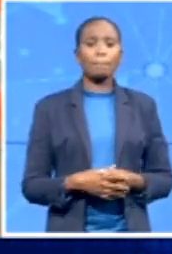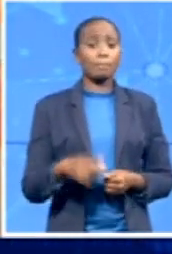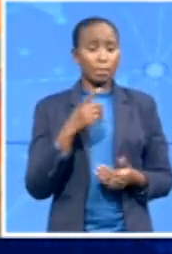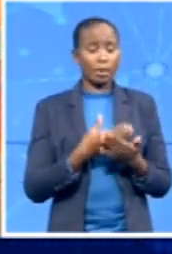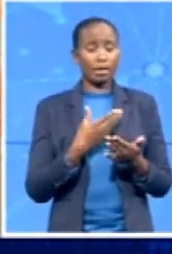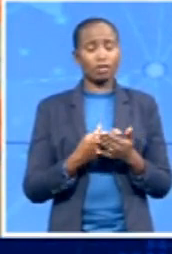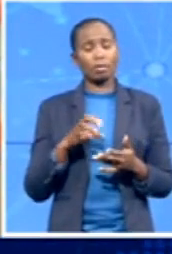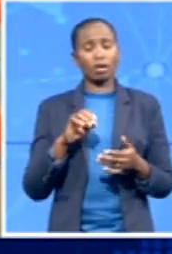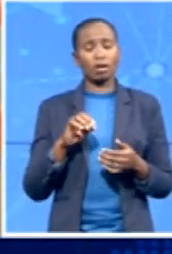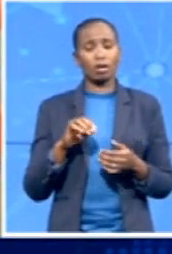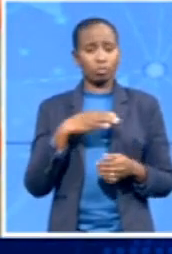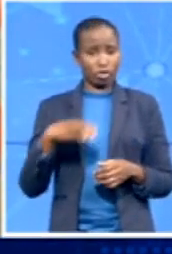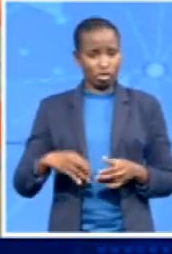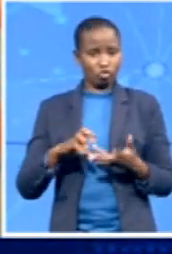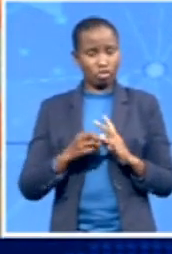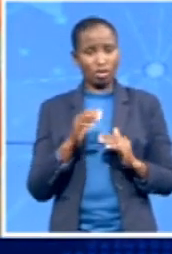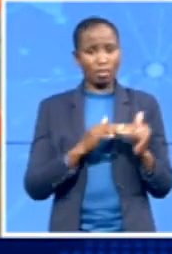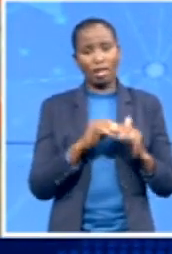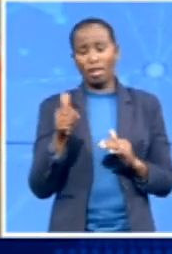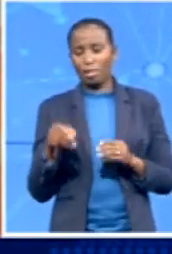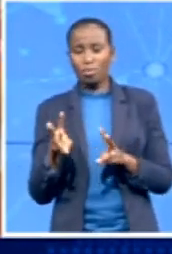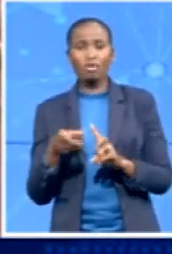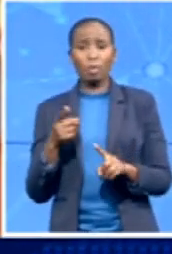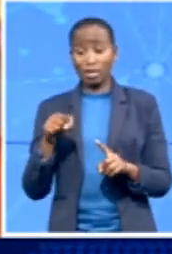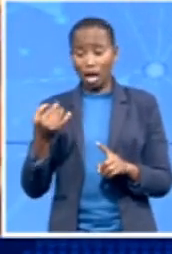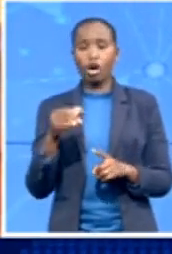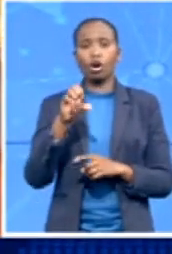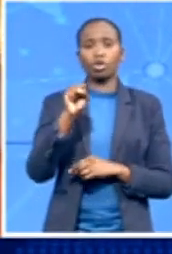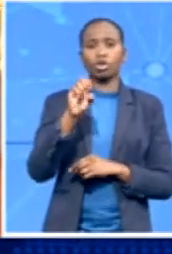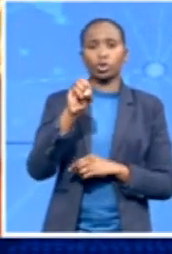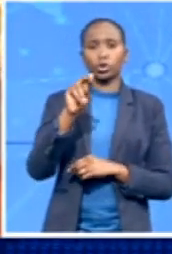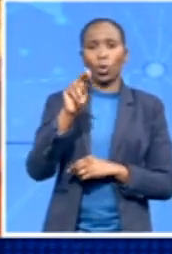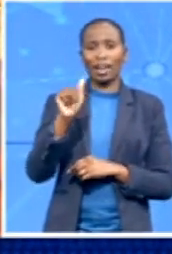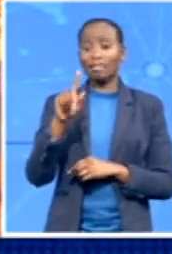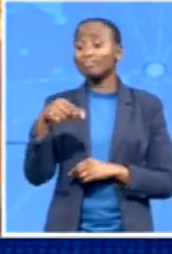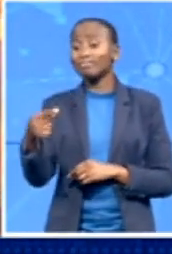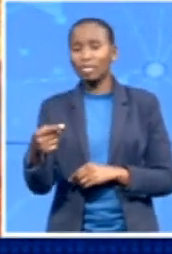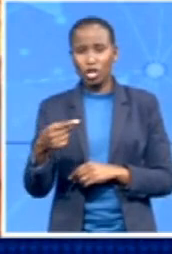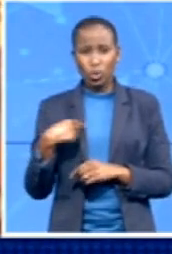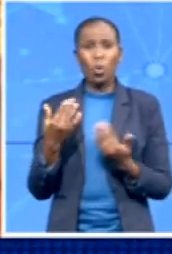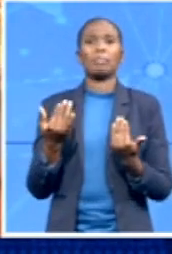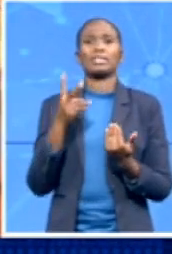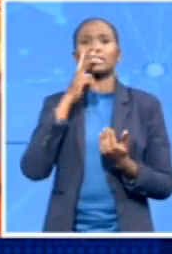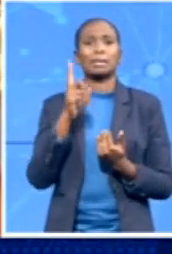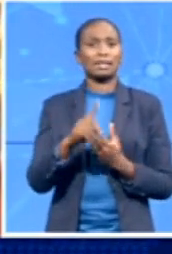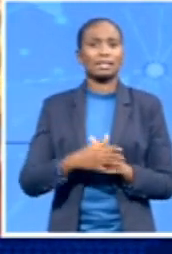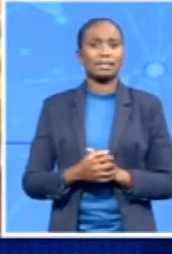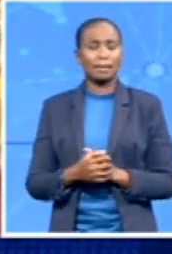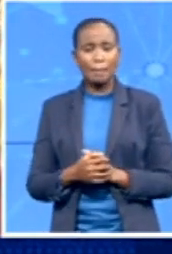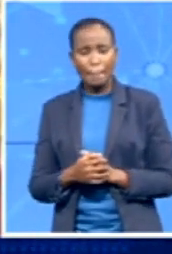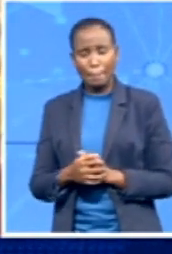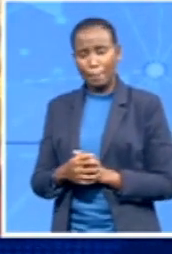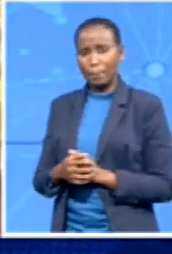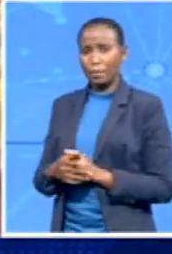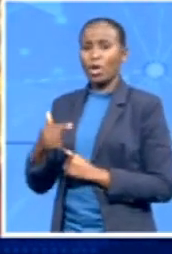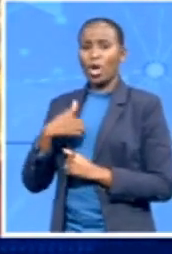on Tuesday. What would you like to see happening here? I think they should introduce that in this area